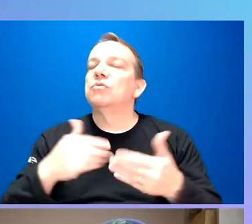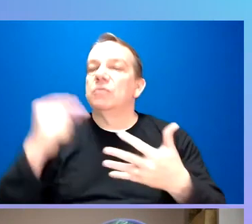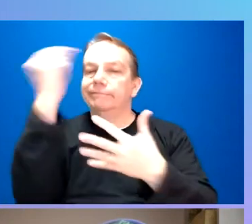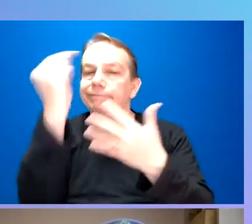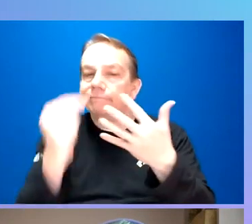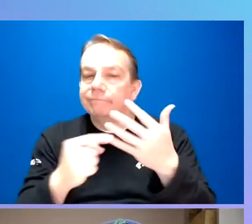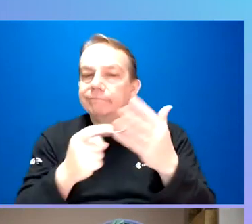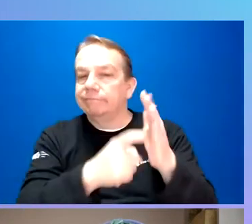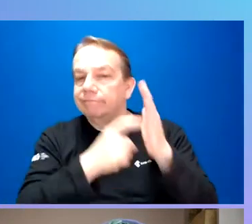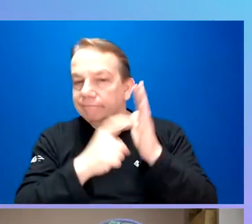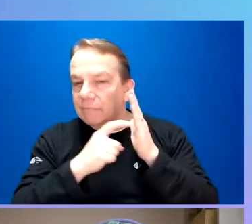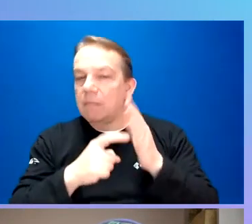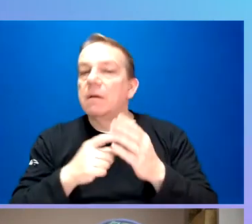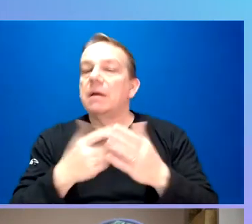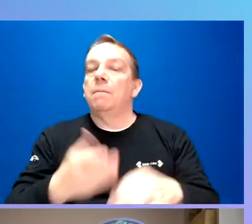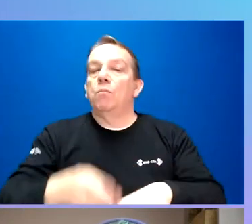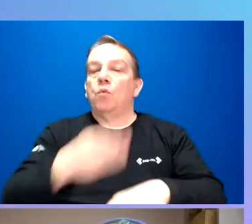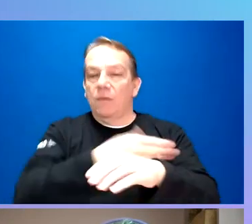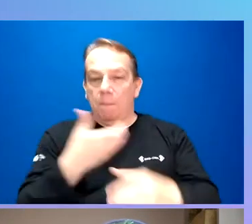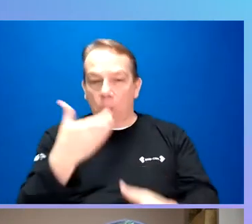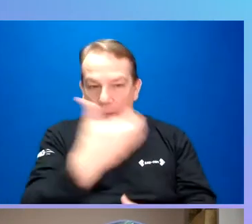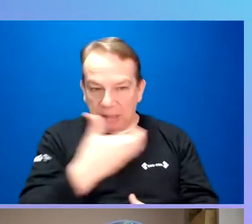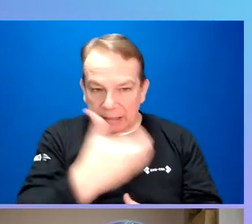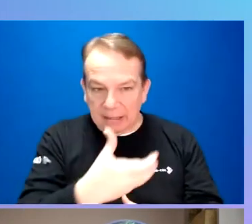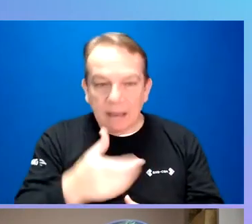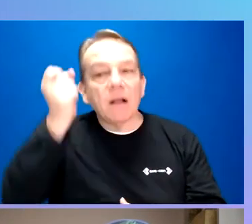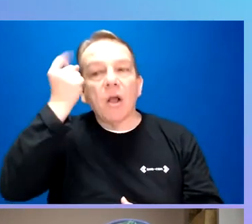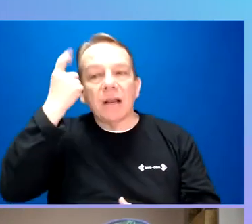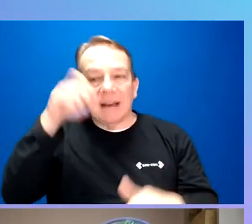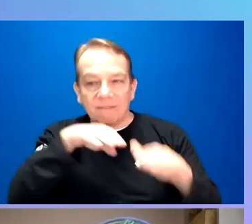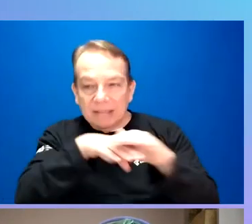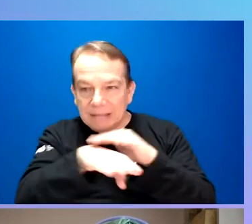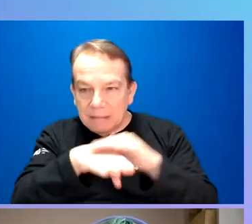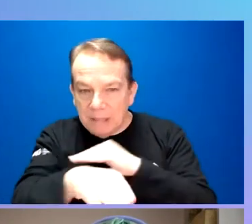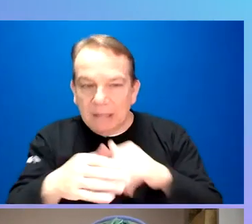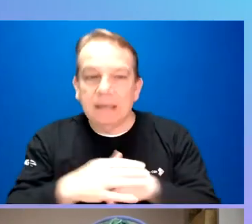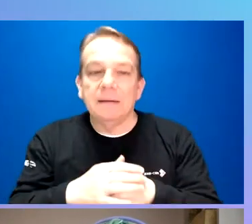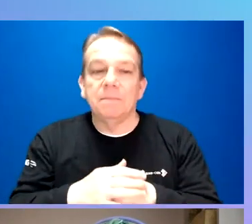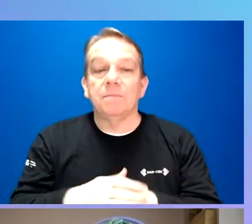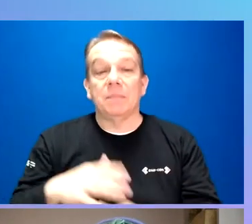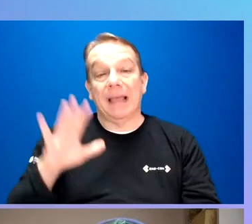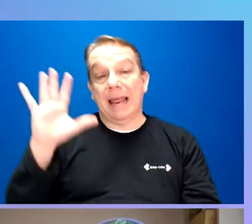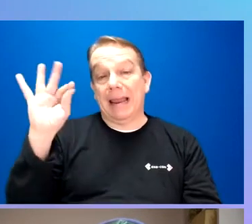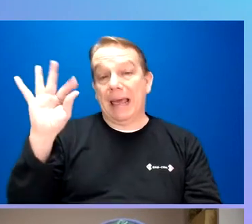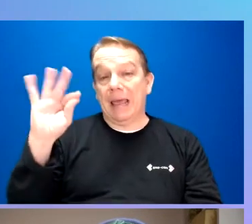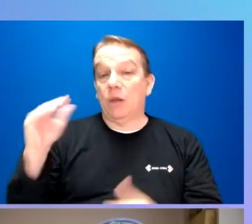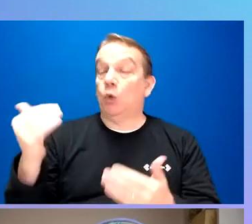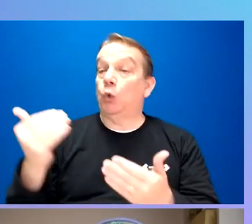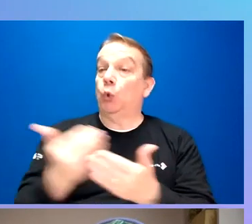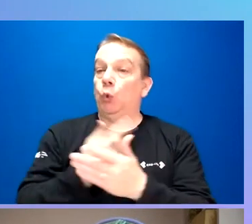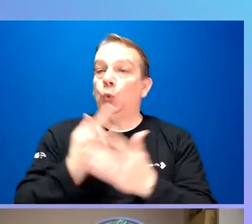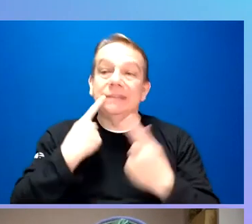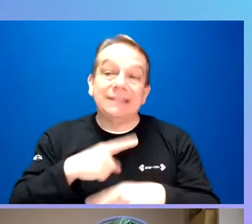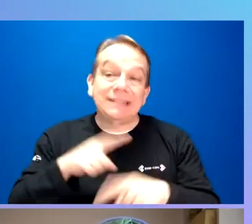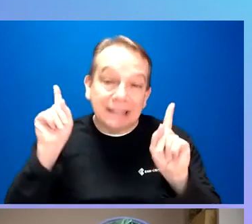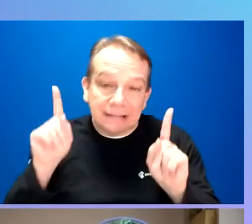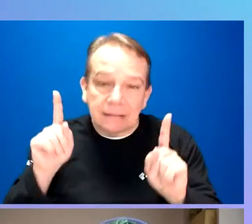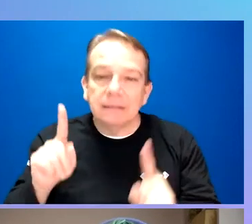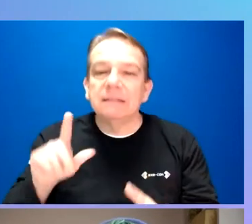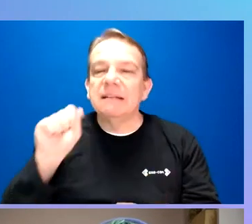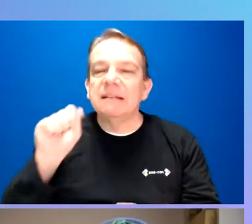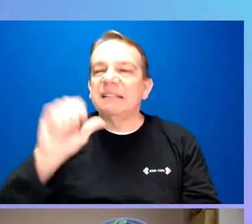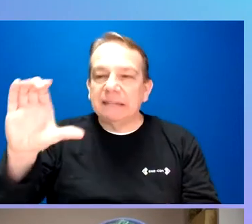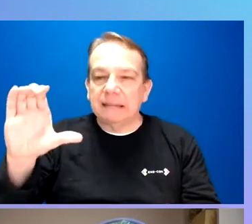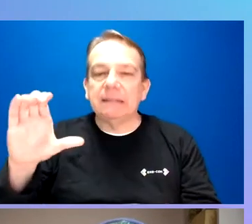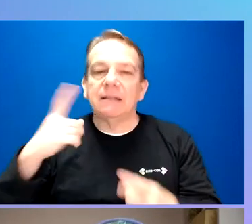to improve mobility and cognitive accessibility. So with that, we saw 9 new success criteria, or SC, added. We've